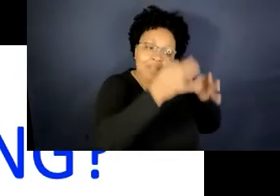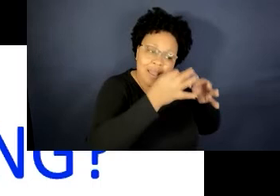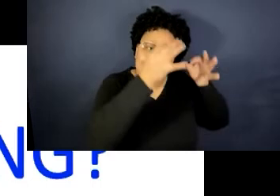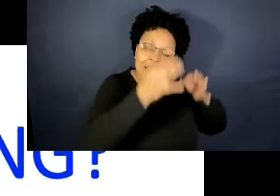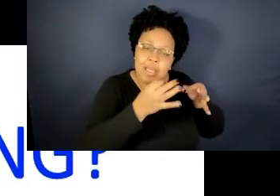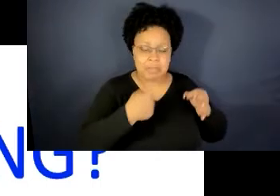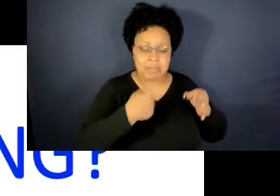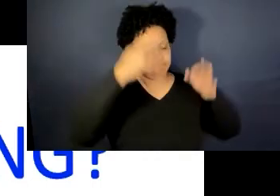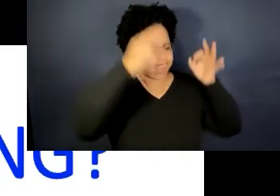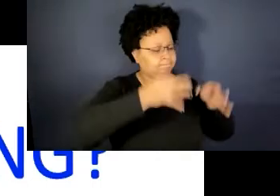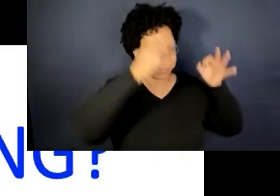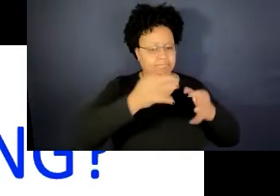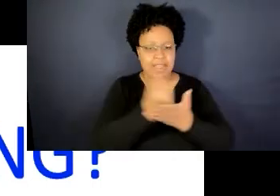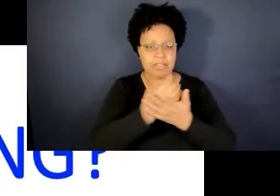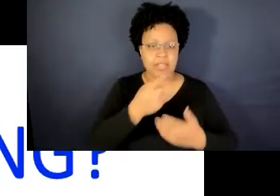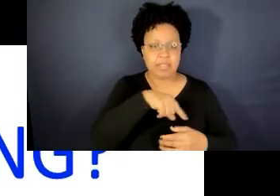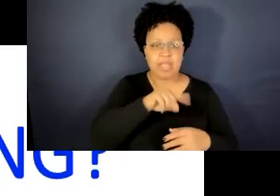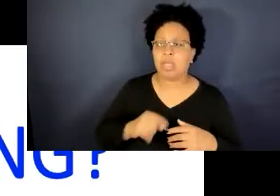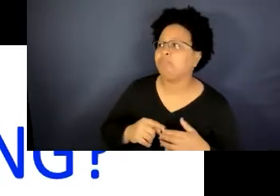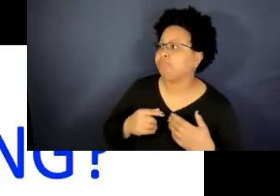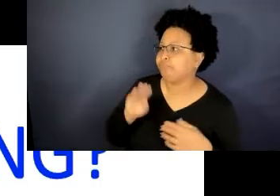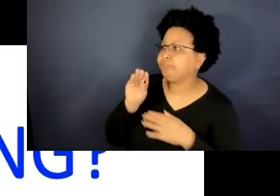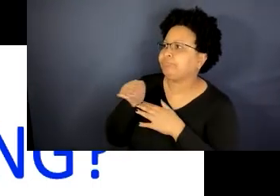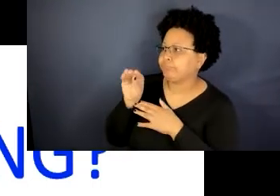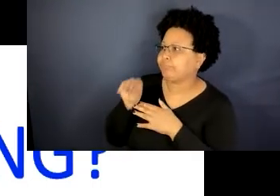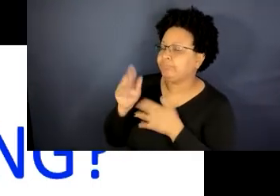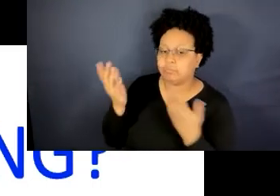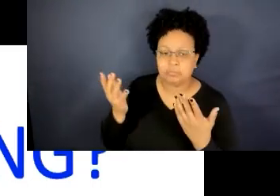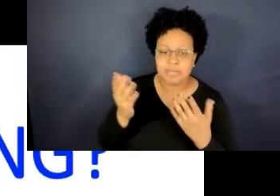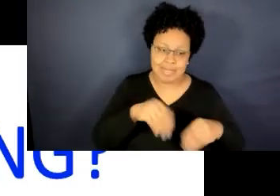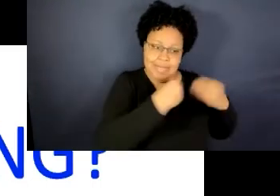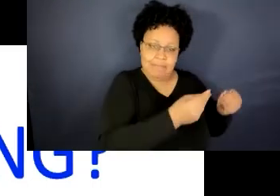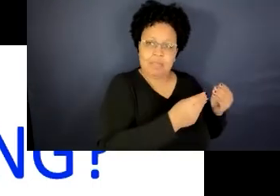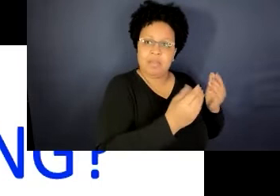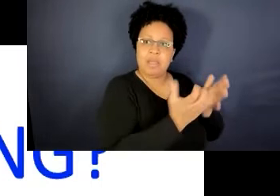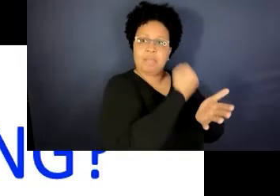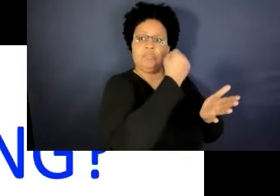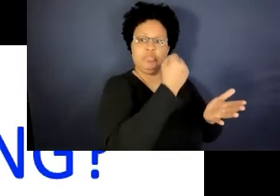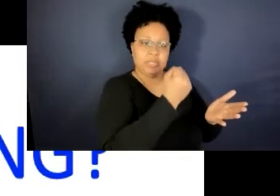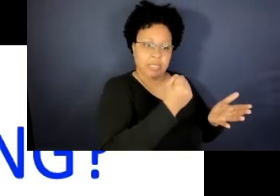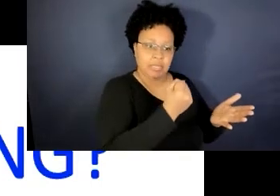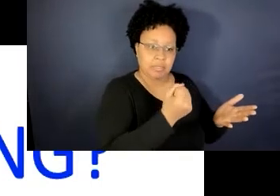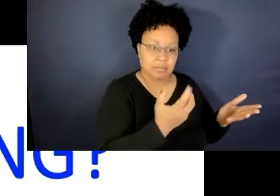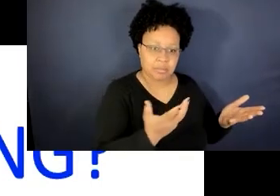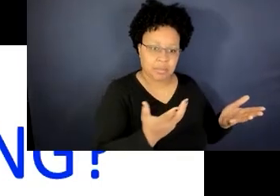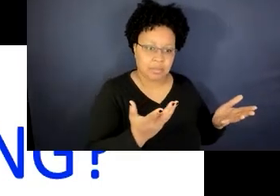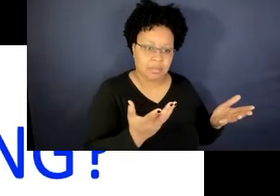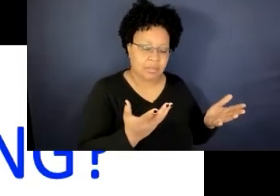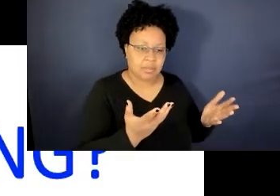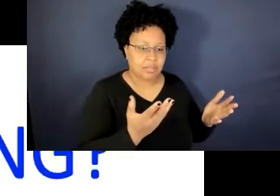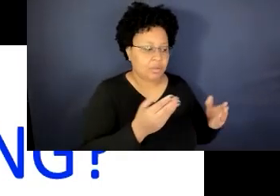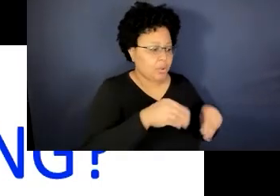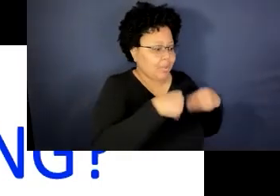time. Give them a chance, okay? And then that nurturing. Develop that trust that's